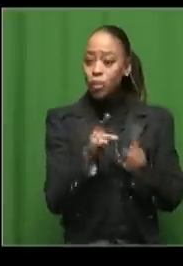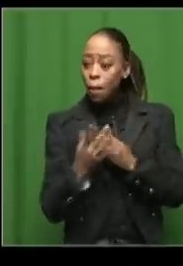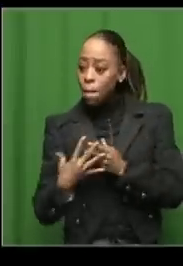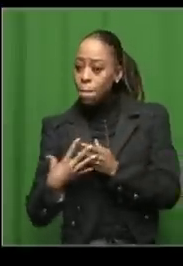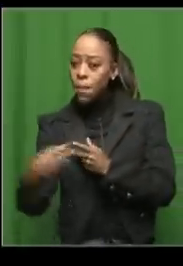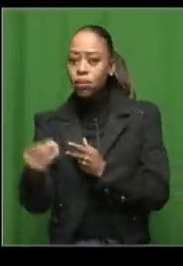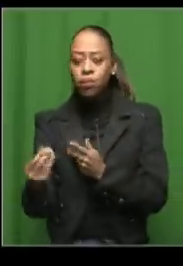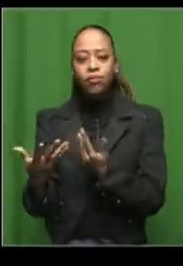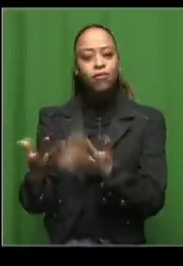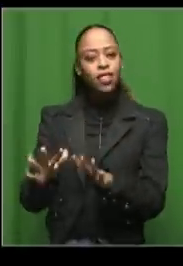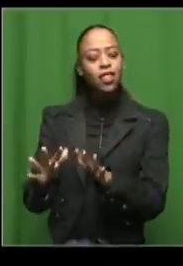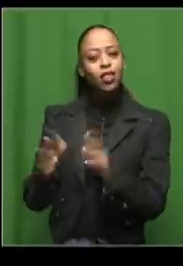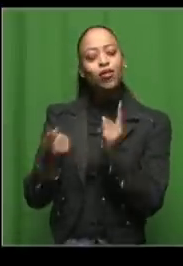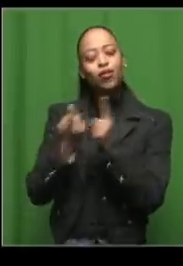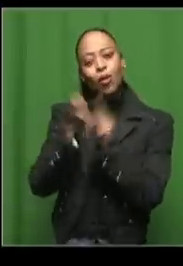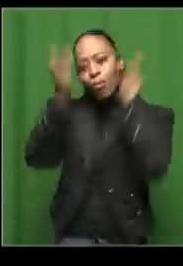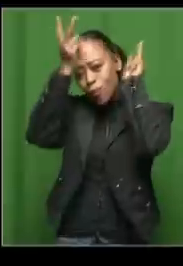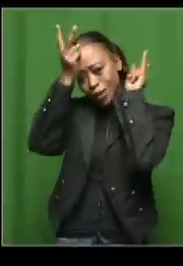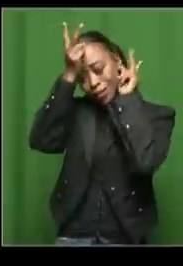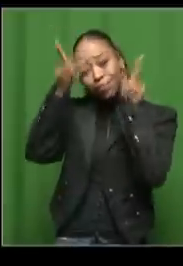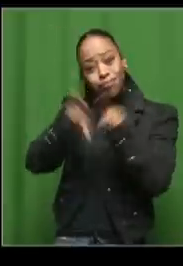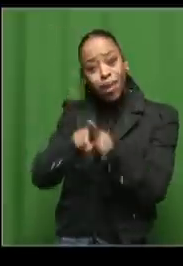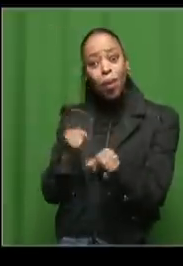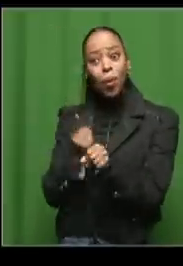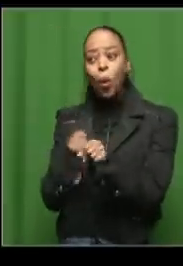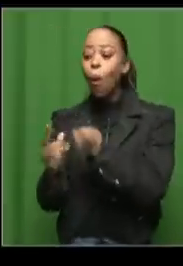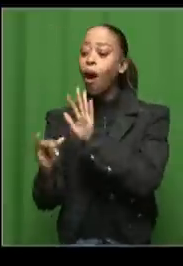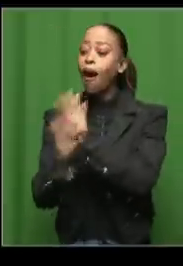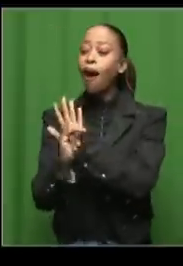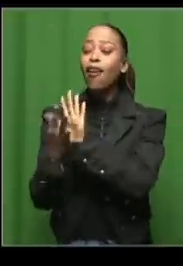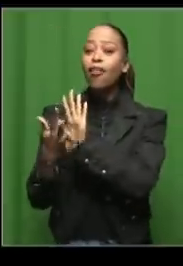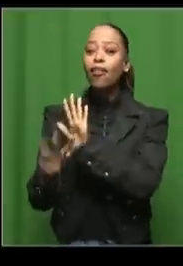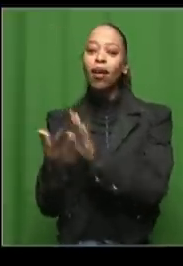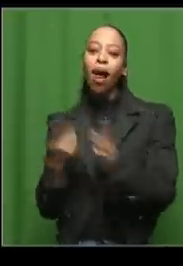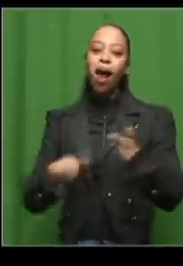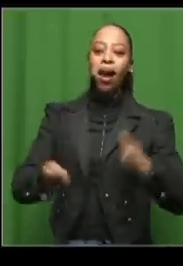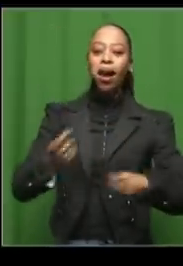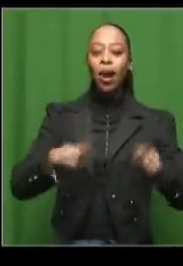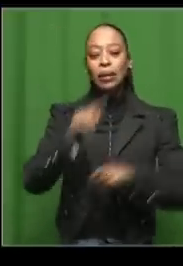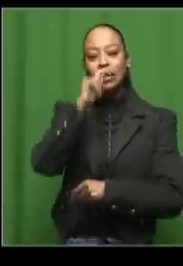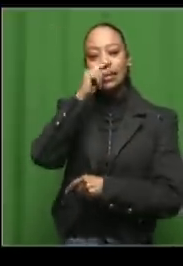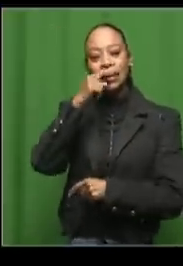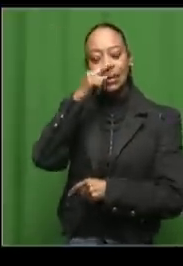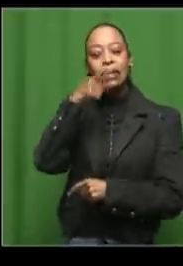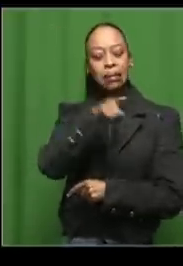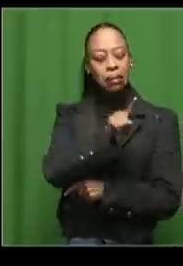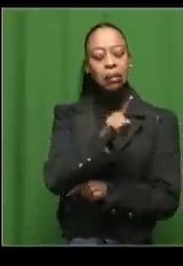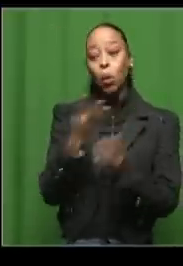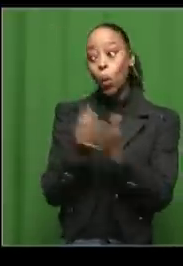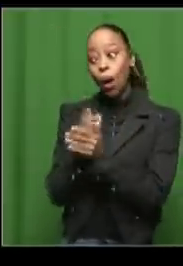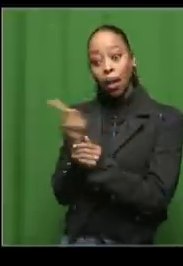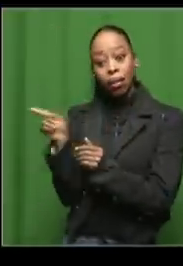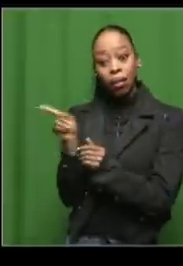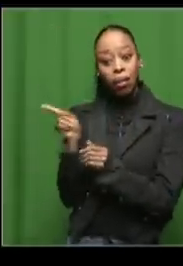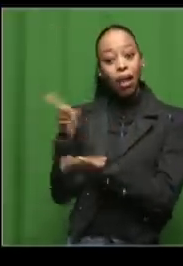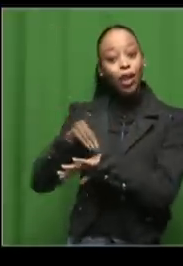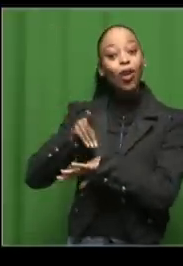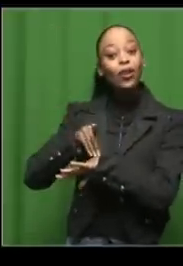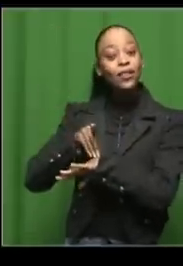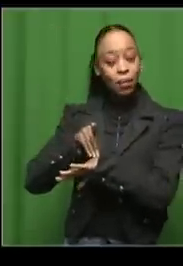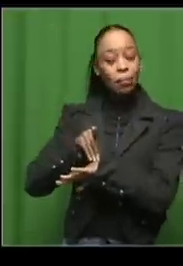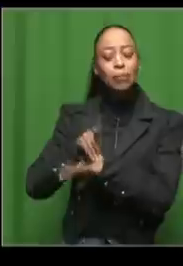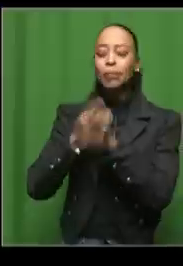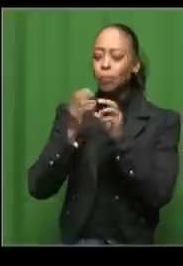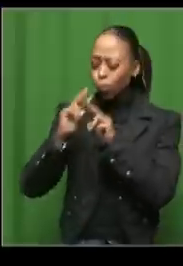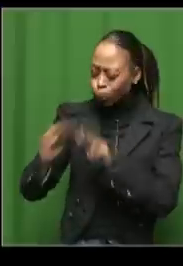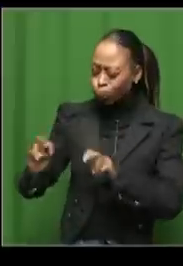years back. But now, and he was, of course, spotted shopping in Sandton City with Dr. Nandipa. And what they're saying is a lot